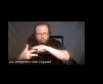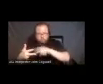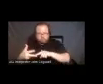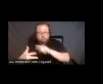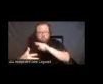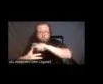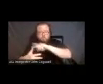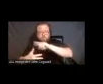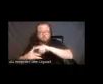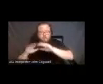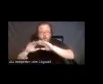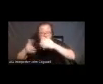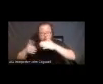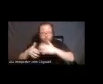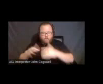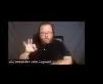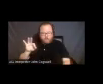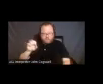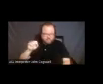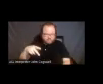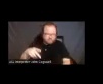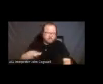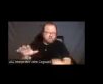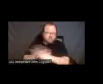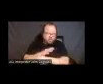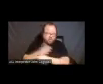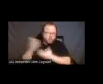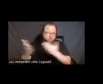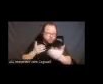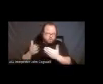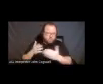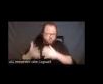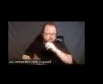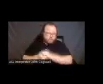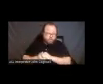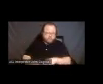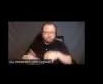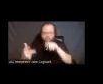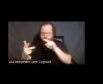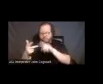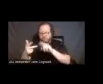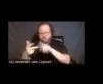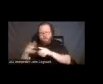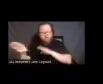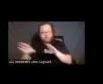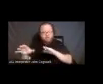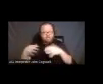housing, FSP, or full service partnership, and behavioral health services.